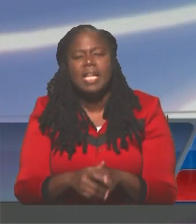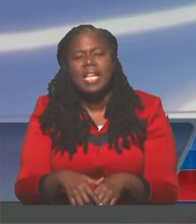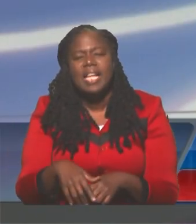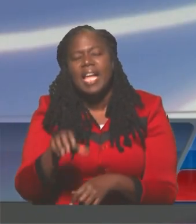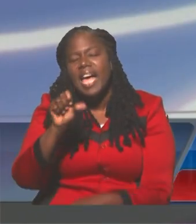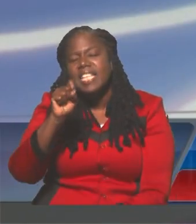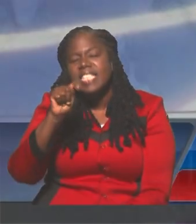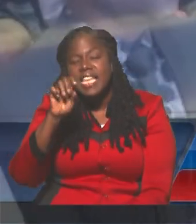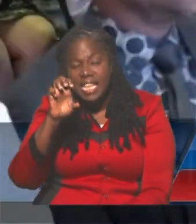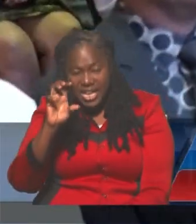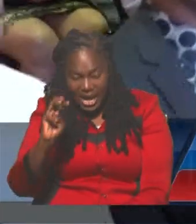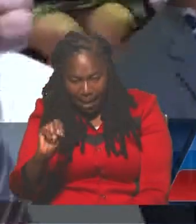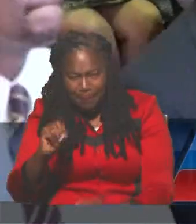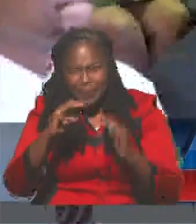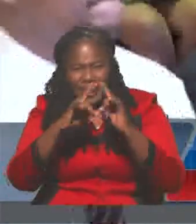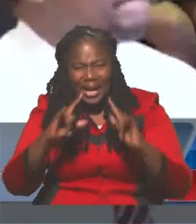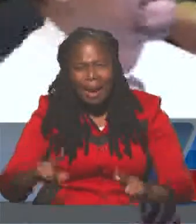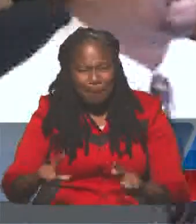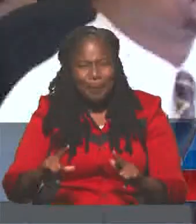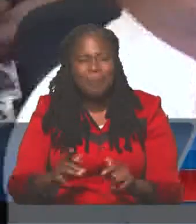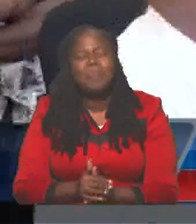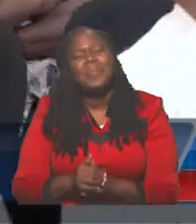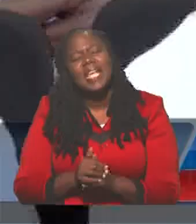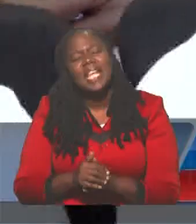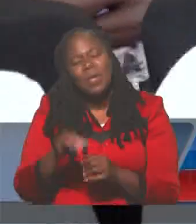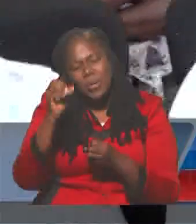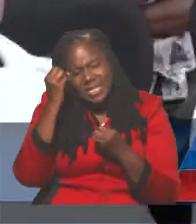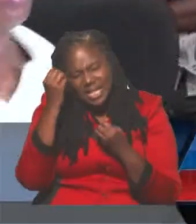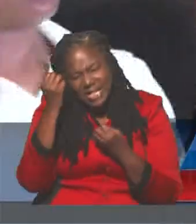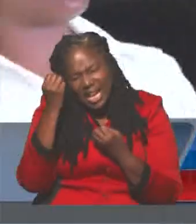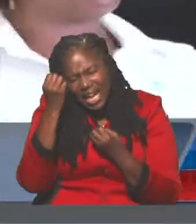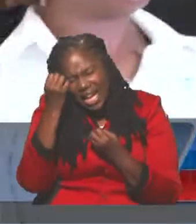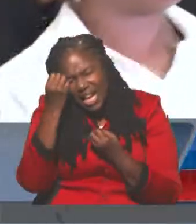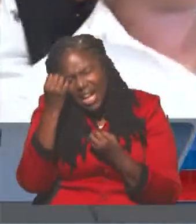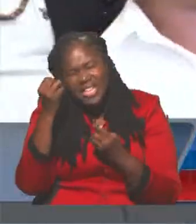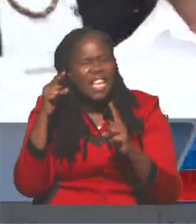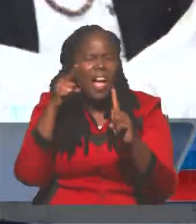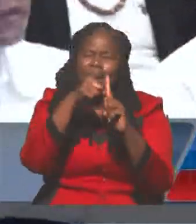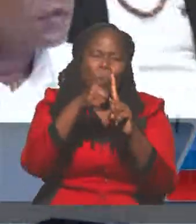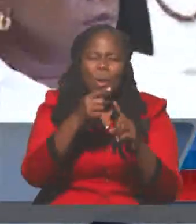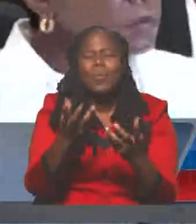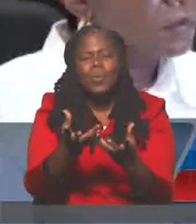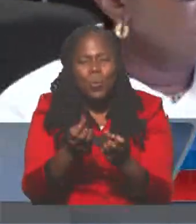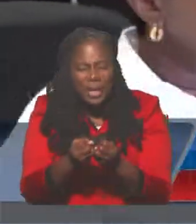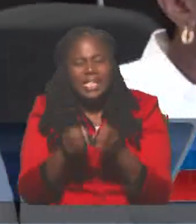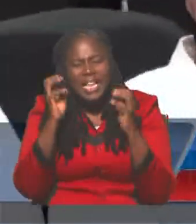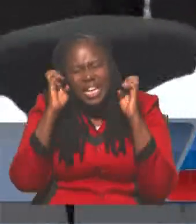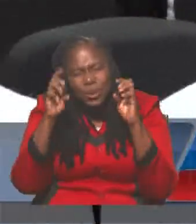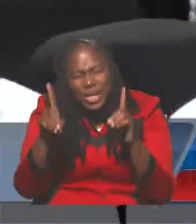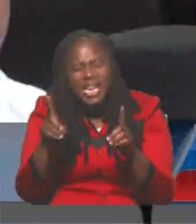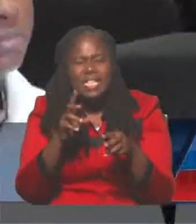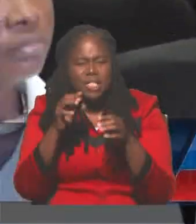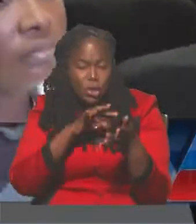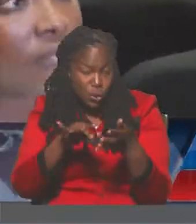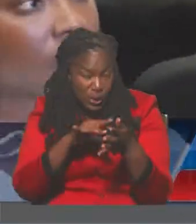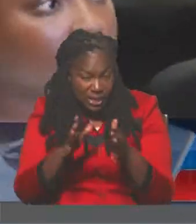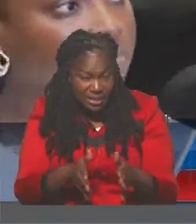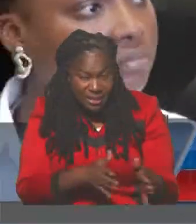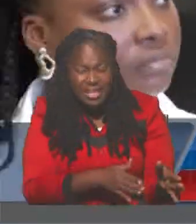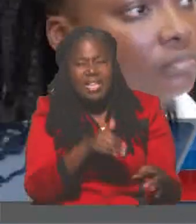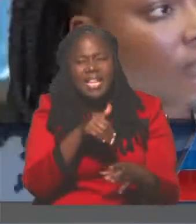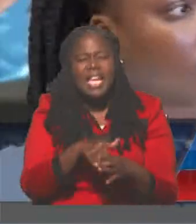Camp. Based on the idea of educating students in science, technology, engineering, and mathematics, the camp